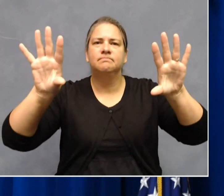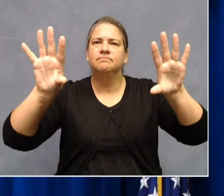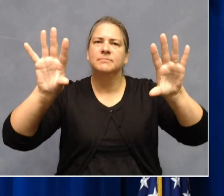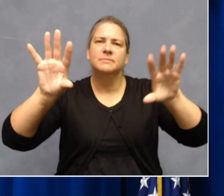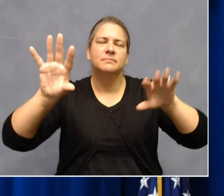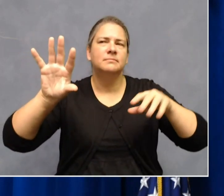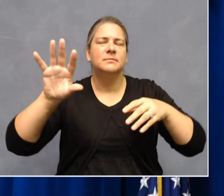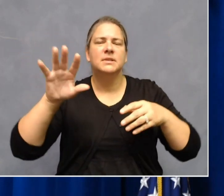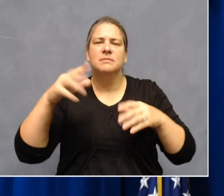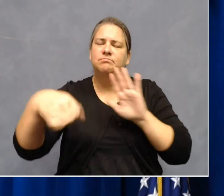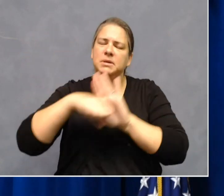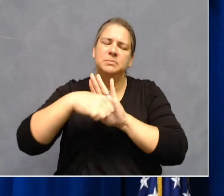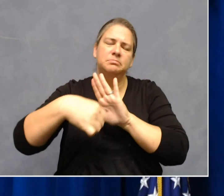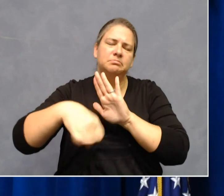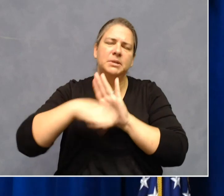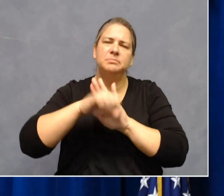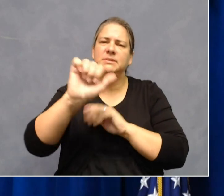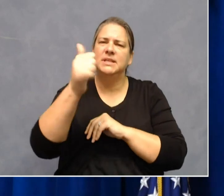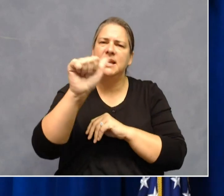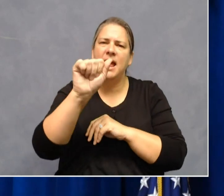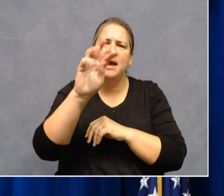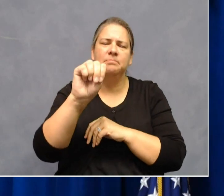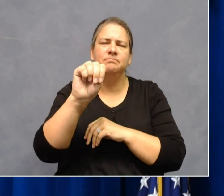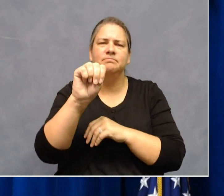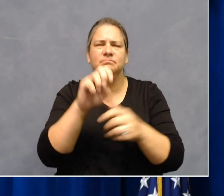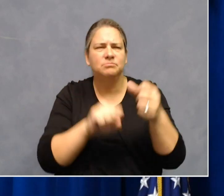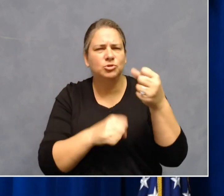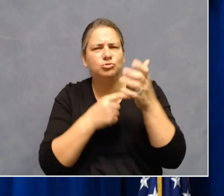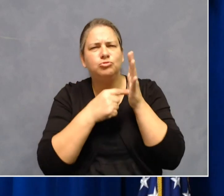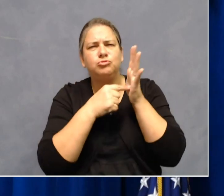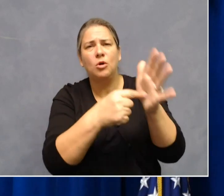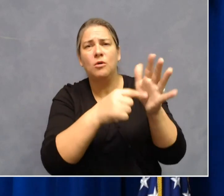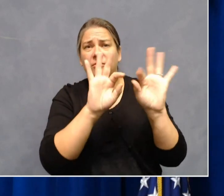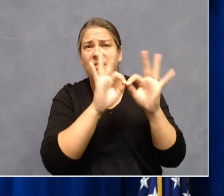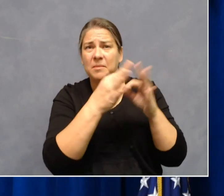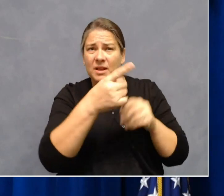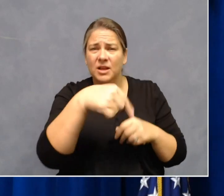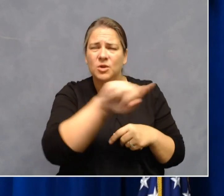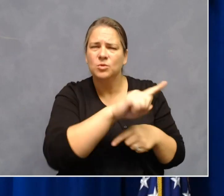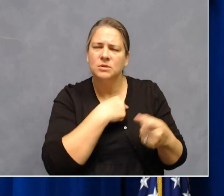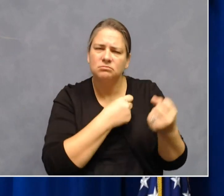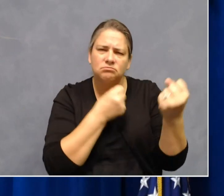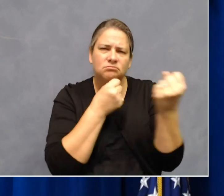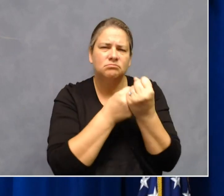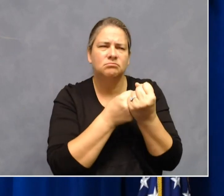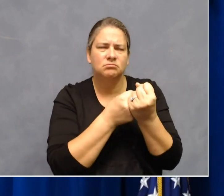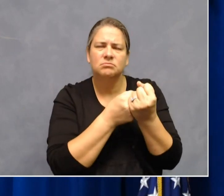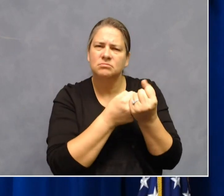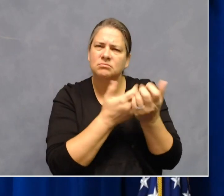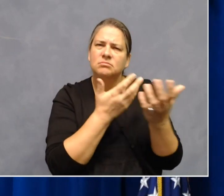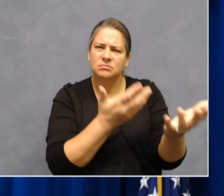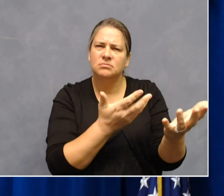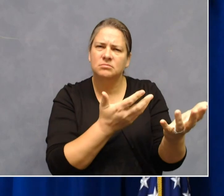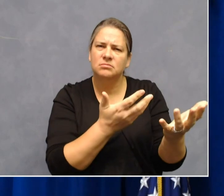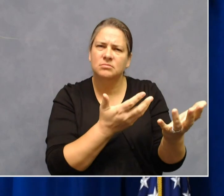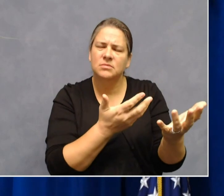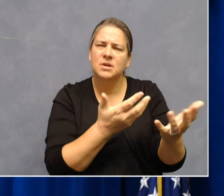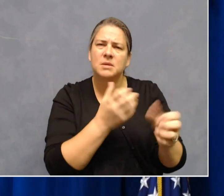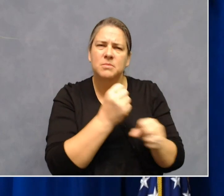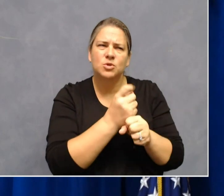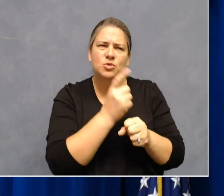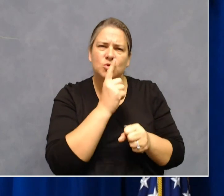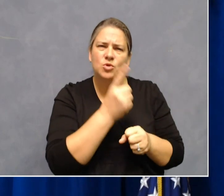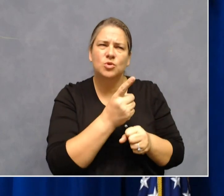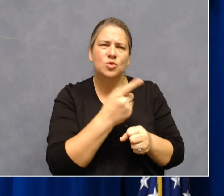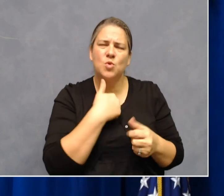this. And let's commit to these families that will do everything it can to make sure that fewer families are lost,